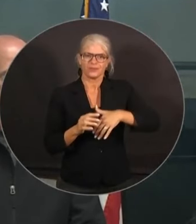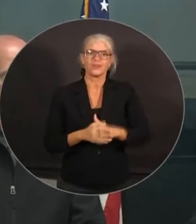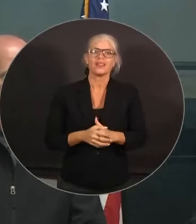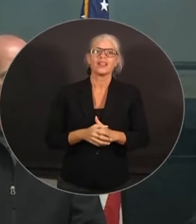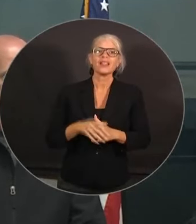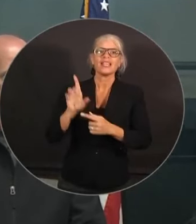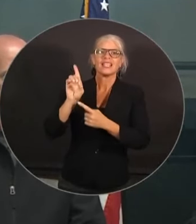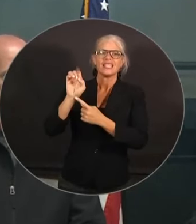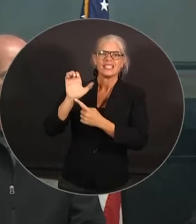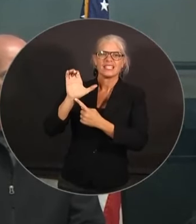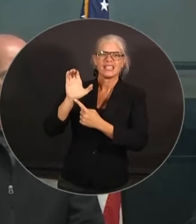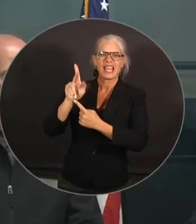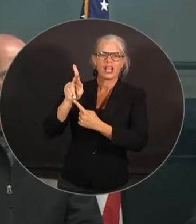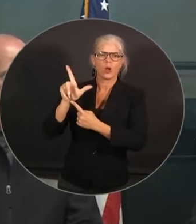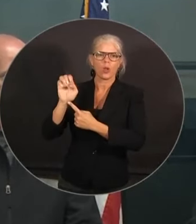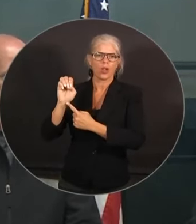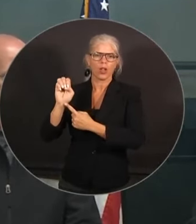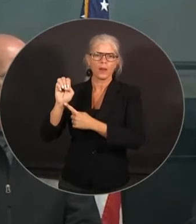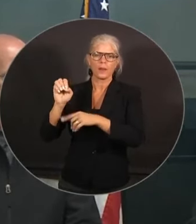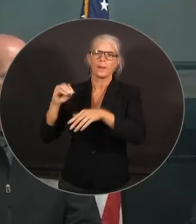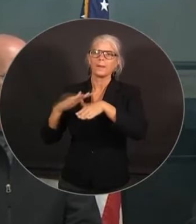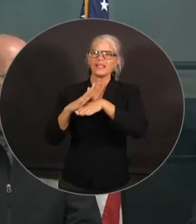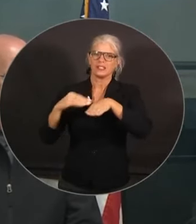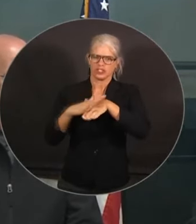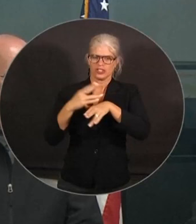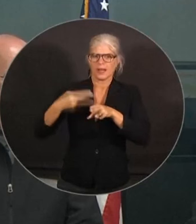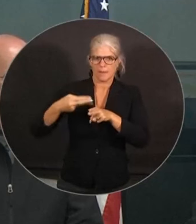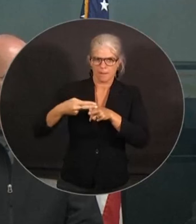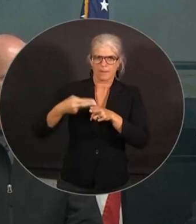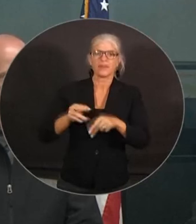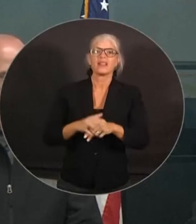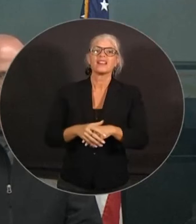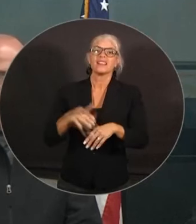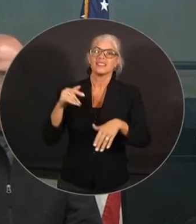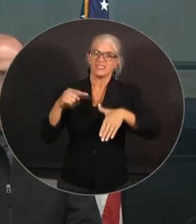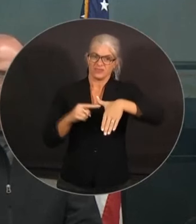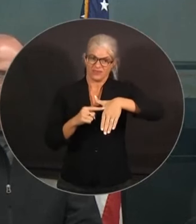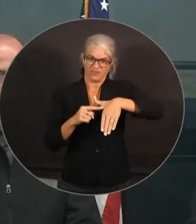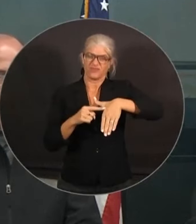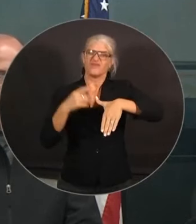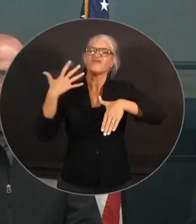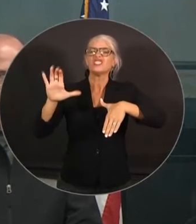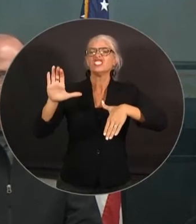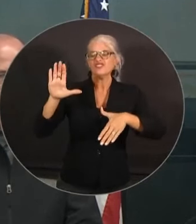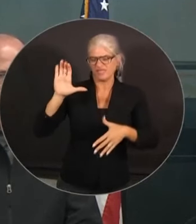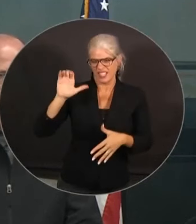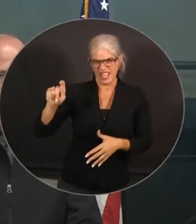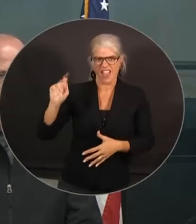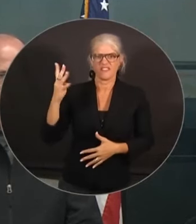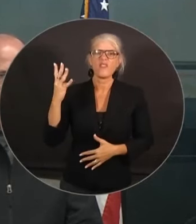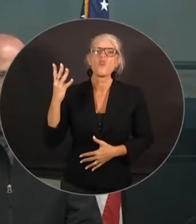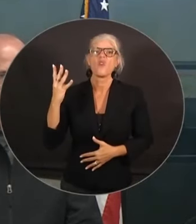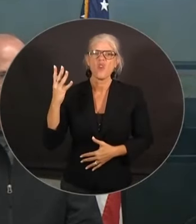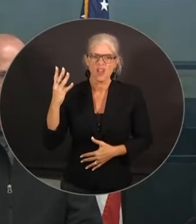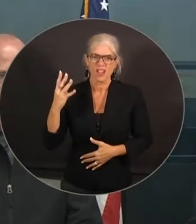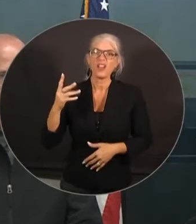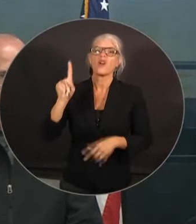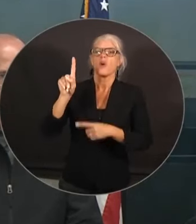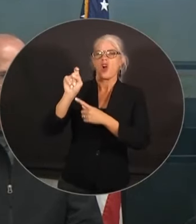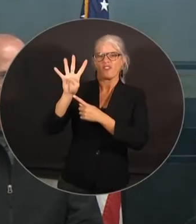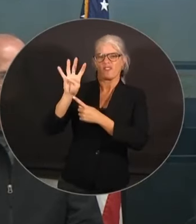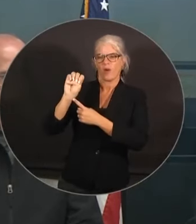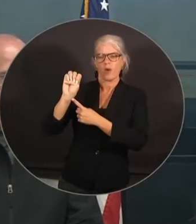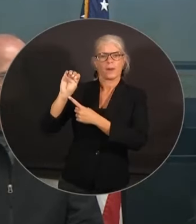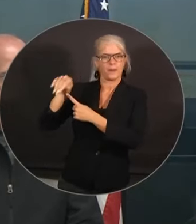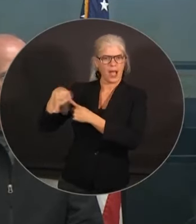It is a Category 4 storm with maximum sustained winds of 140 miles per hour. It is moving